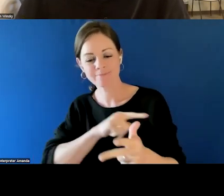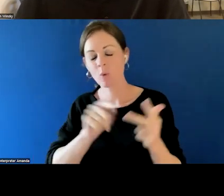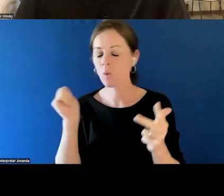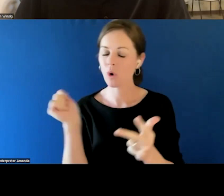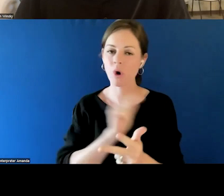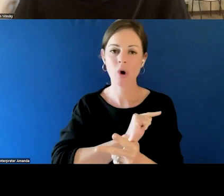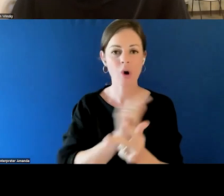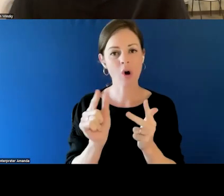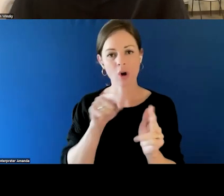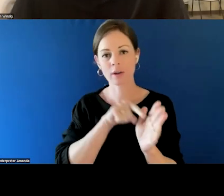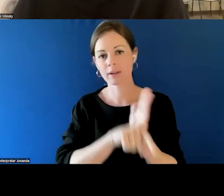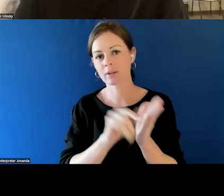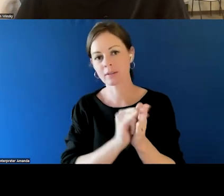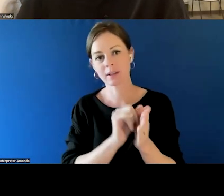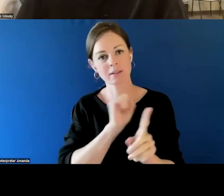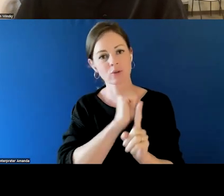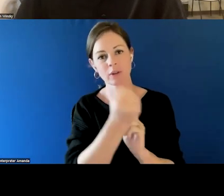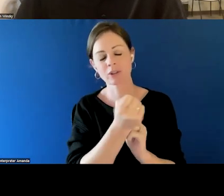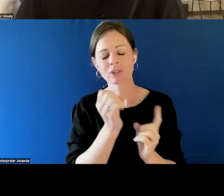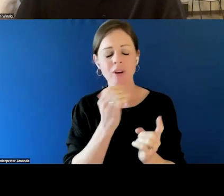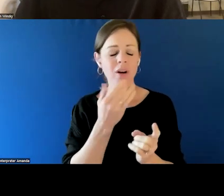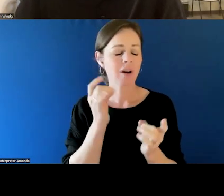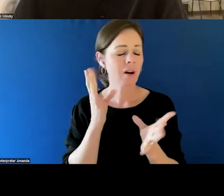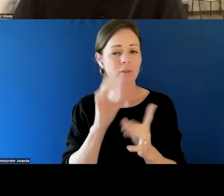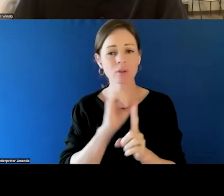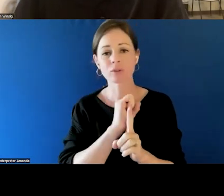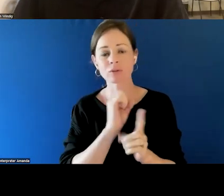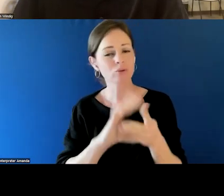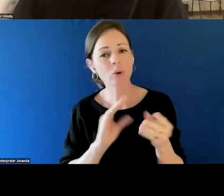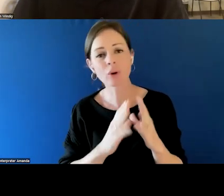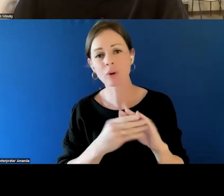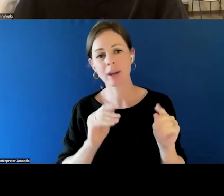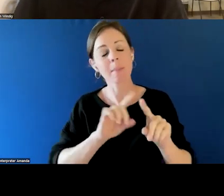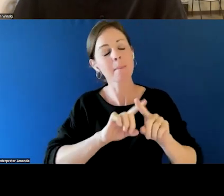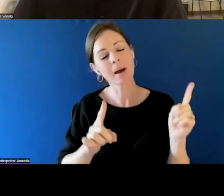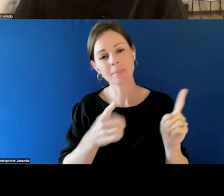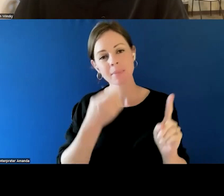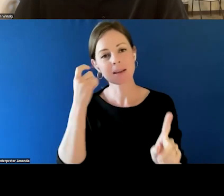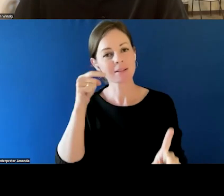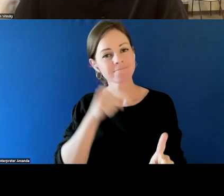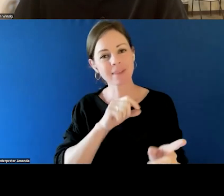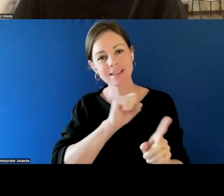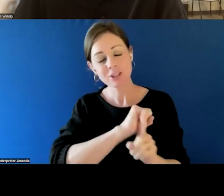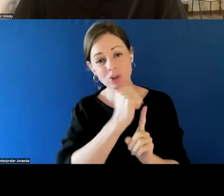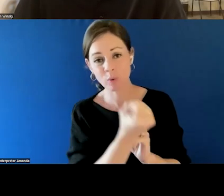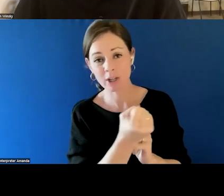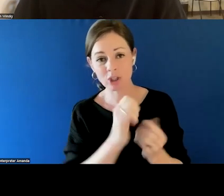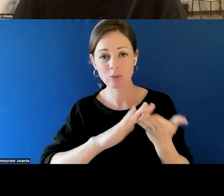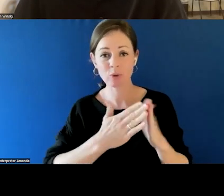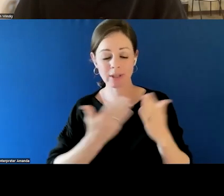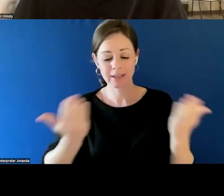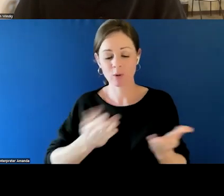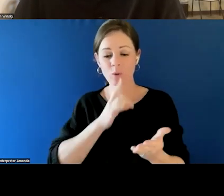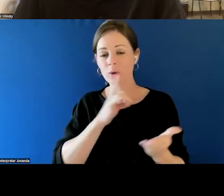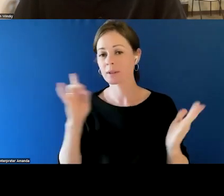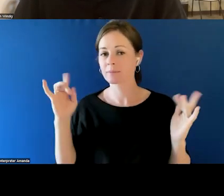incident. And that's a very tragic story, but I tell it because born out of that tragedy, right? Our community here really came